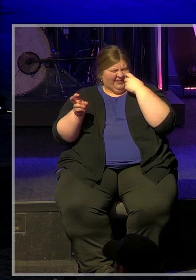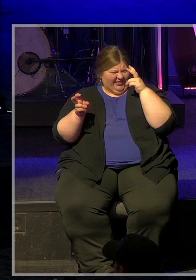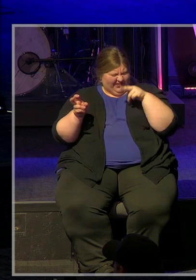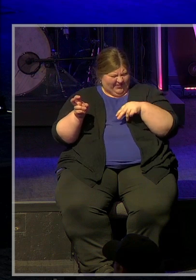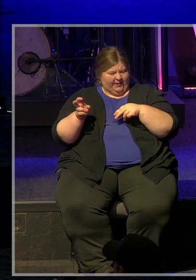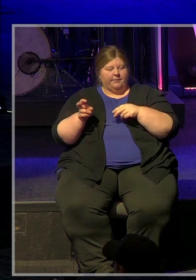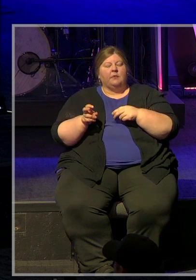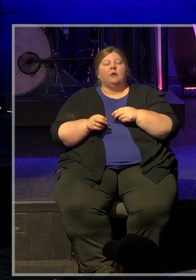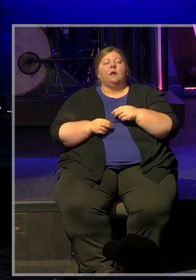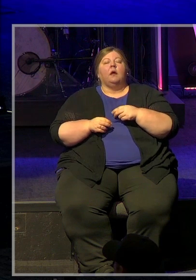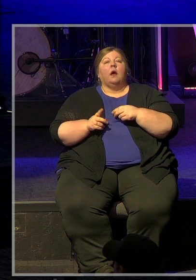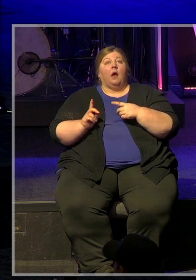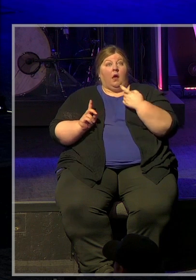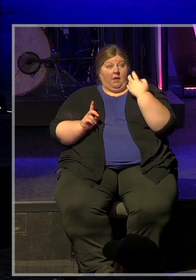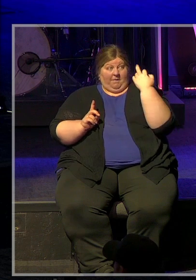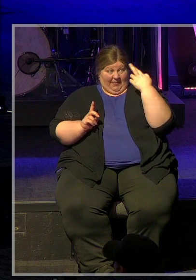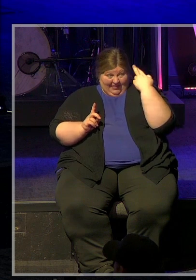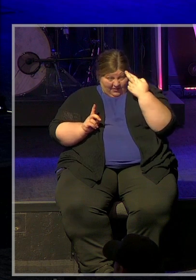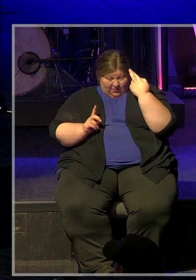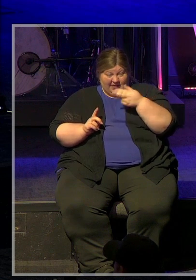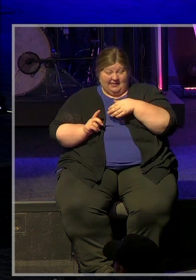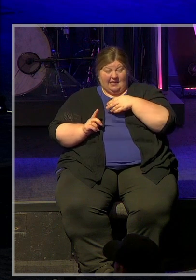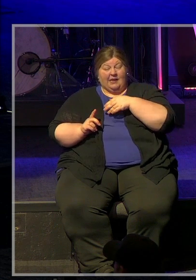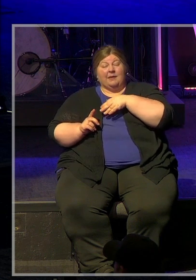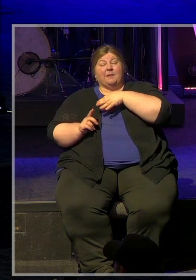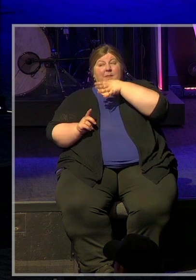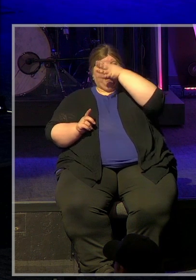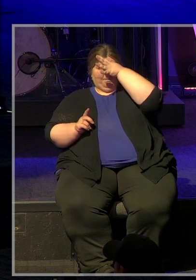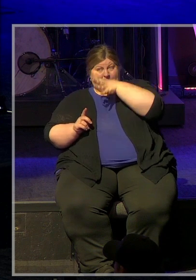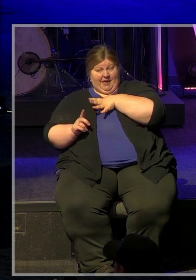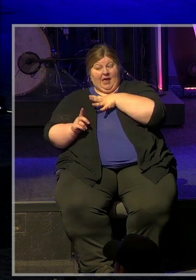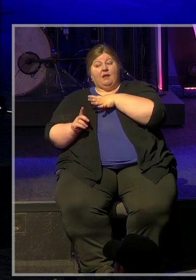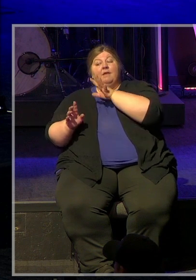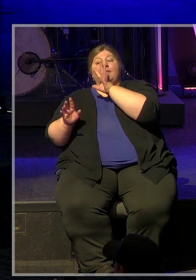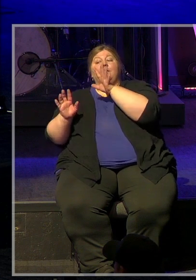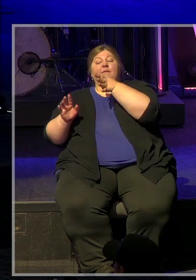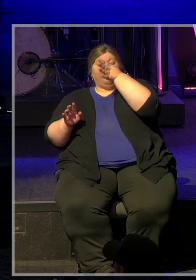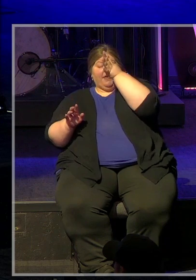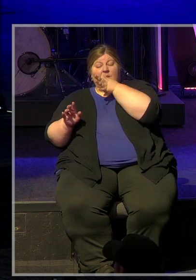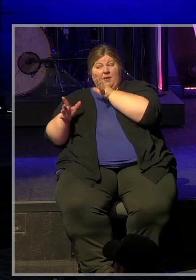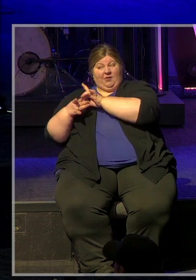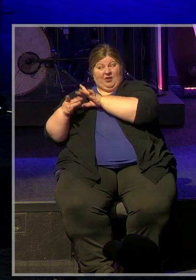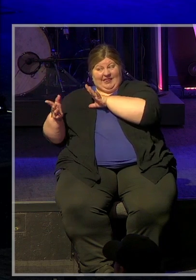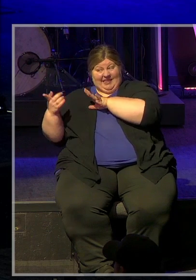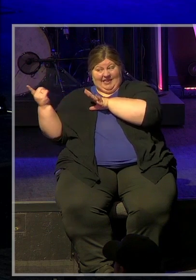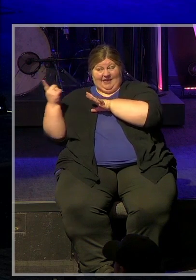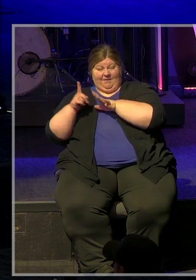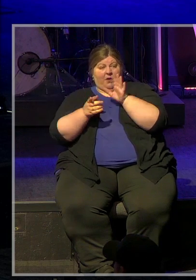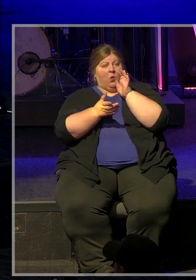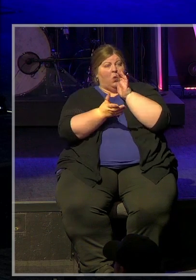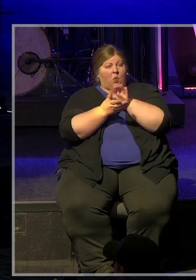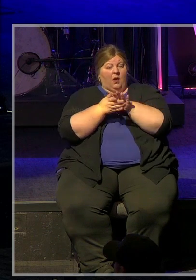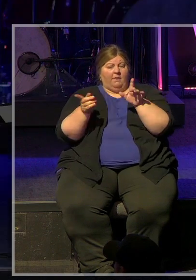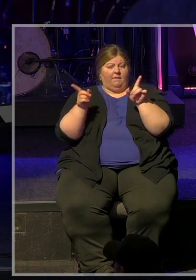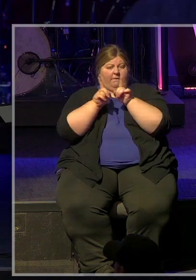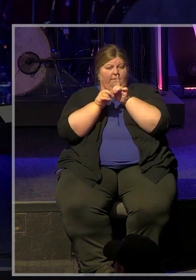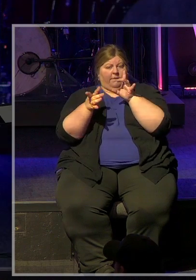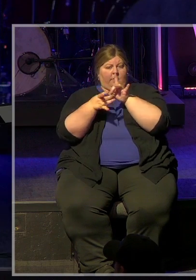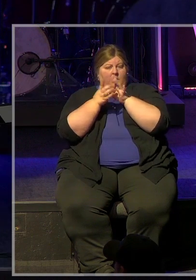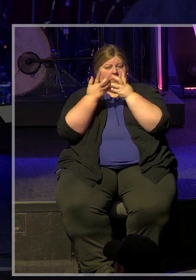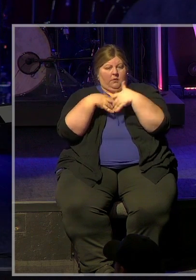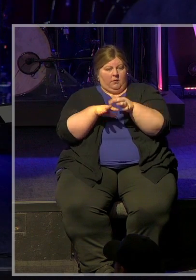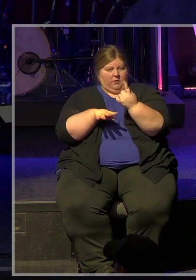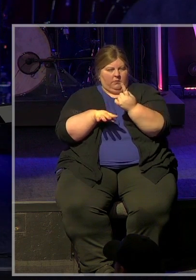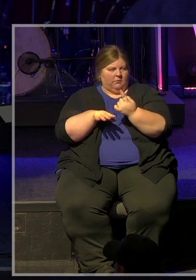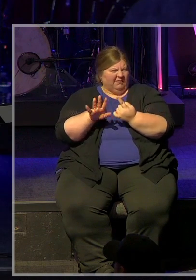this reason, a man shall leave his father and mother and be united to his wife, and the two will become one flesh. We